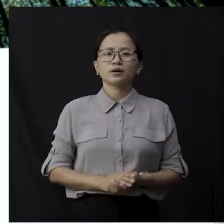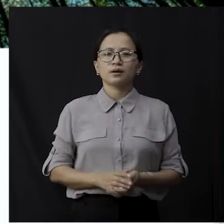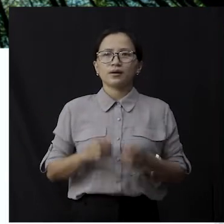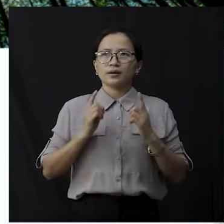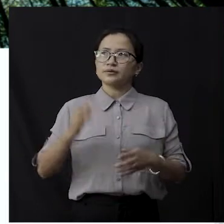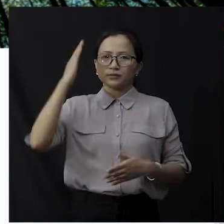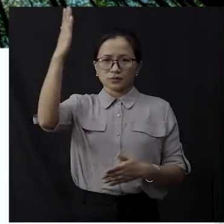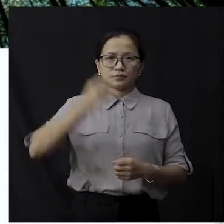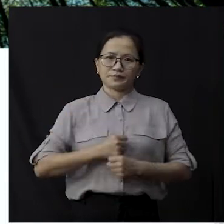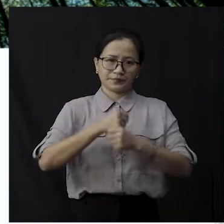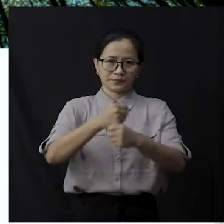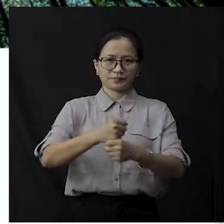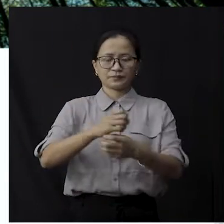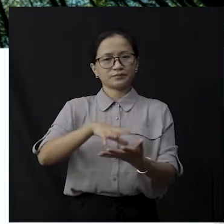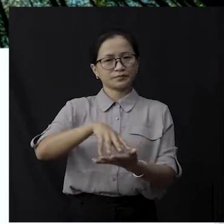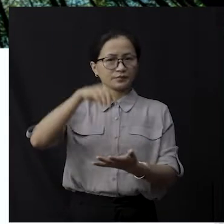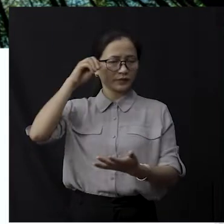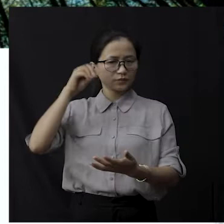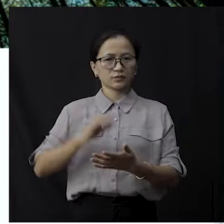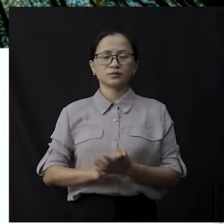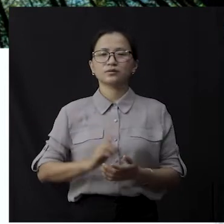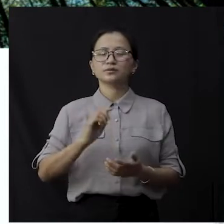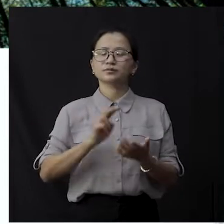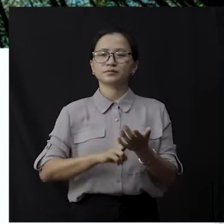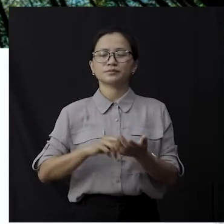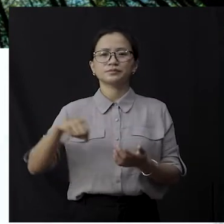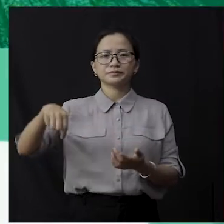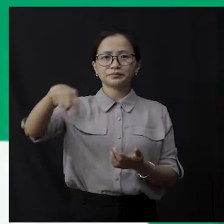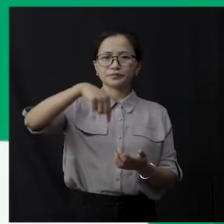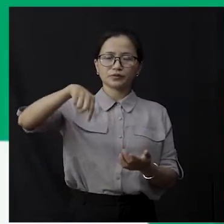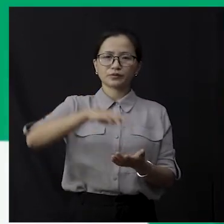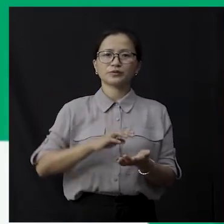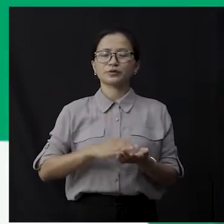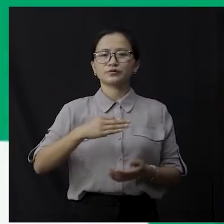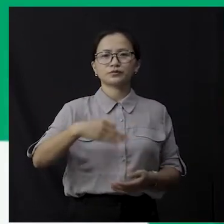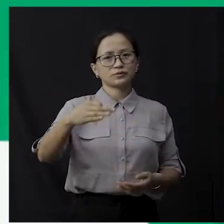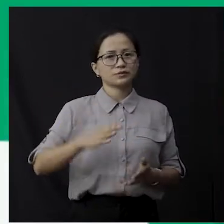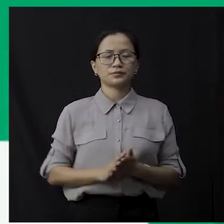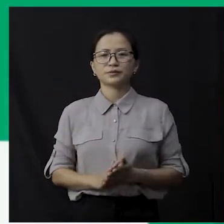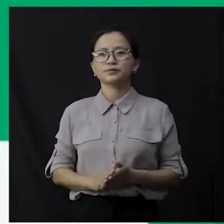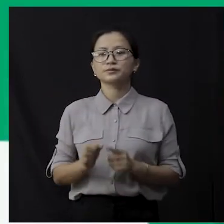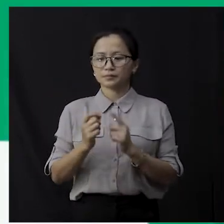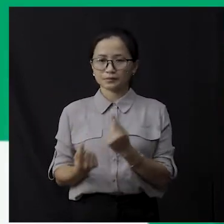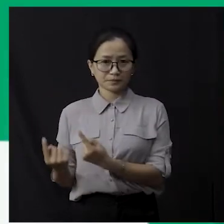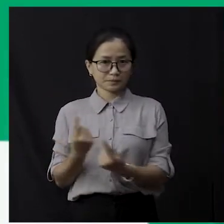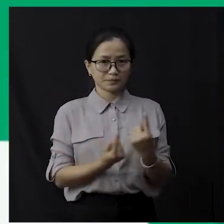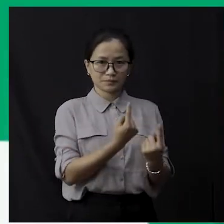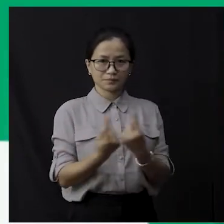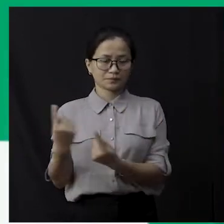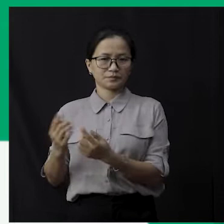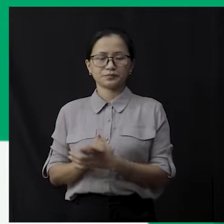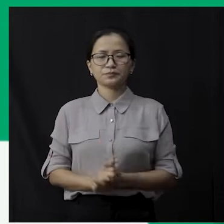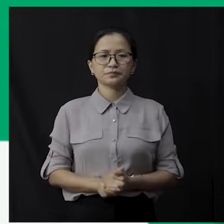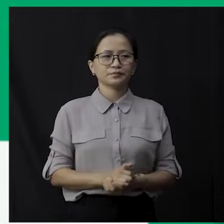So let's learn about our first natural features, that is plains. So this